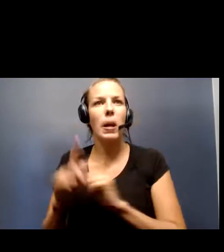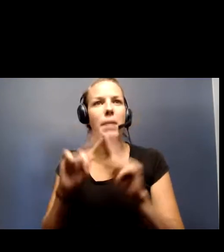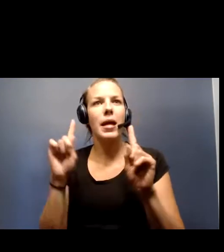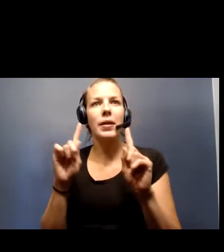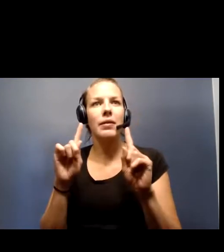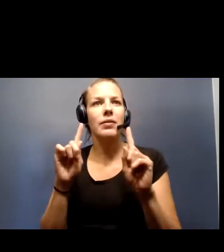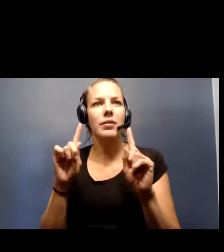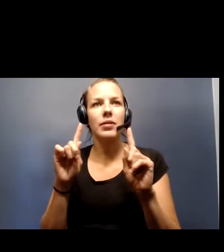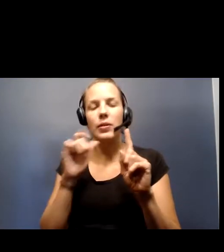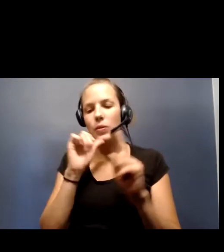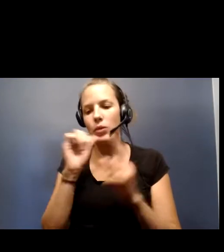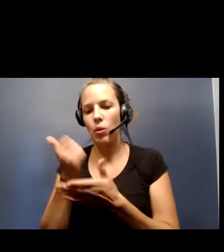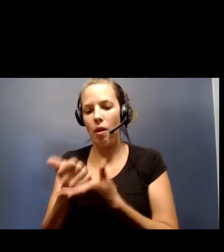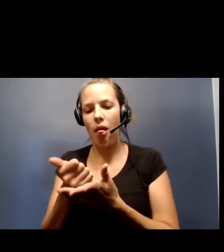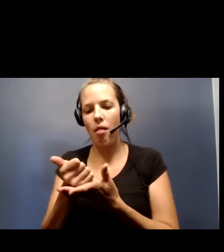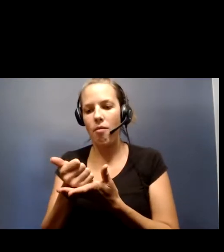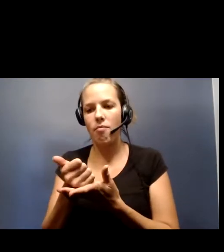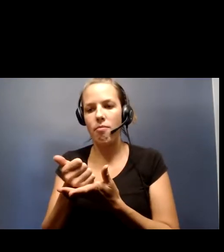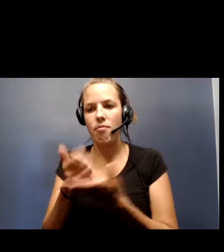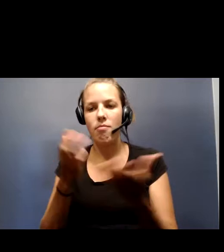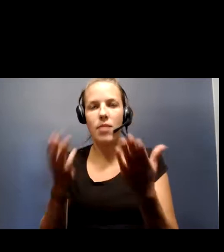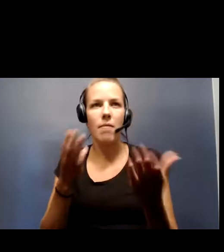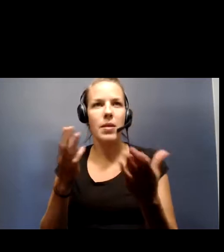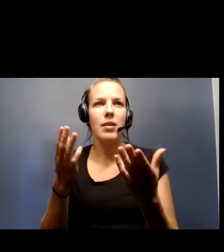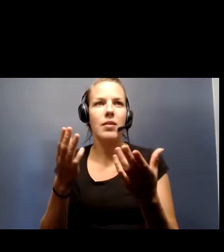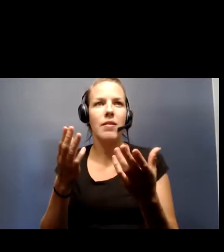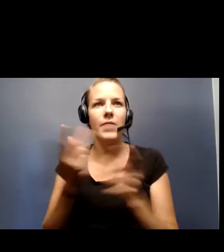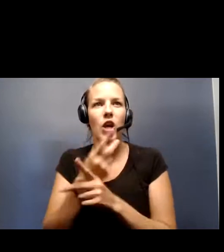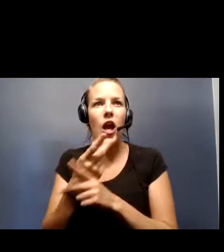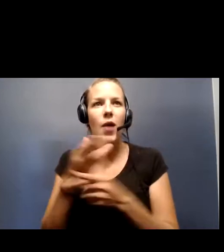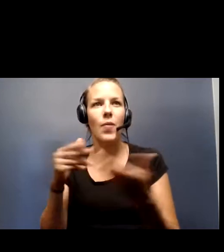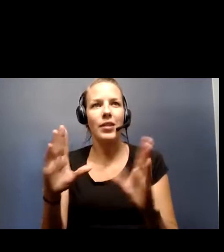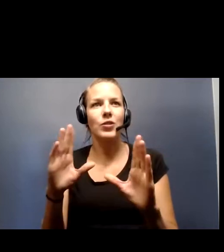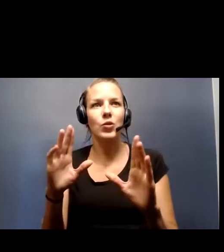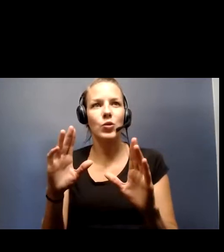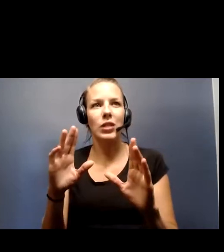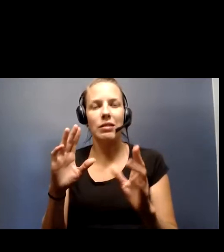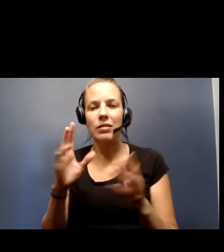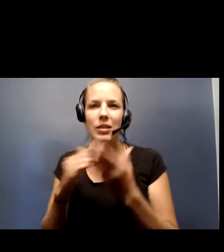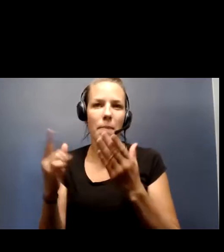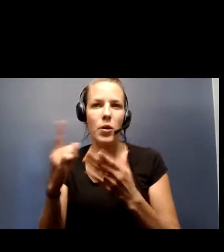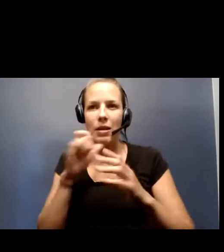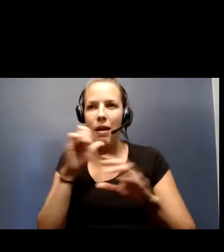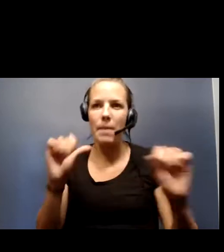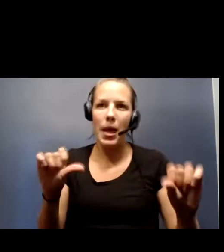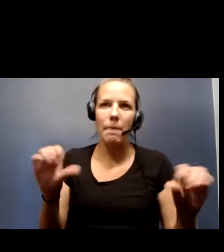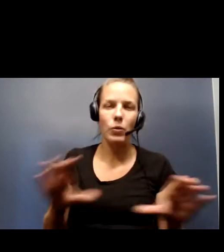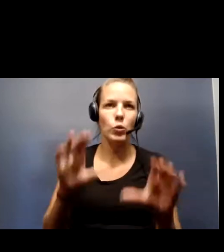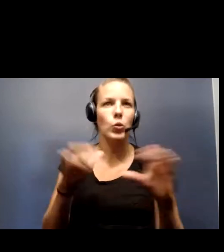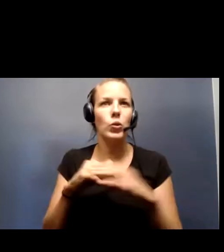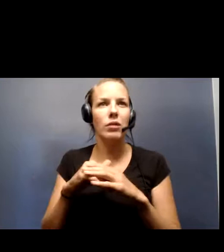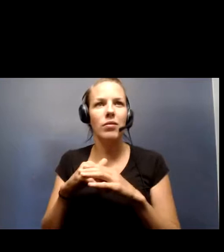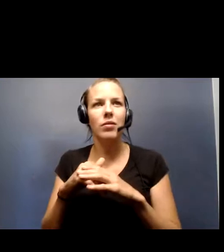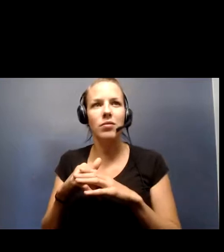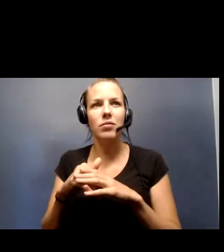always help maybe devise ways to compensate for something that somebody may not be able to do in the